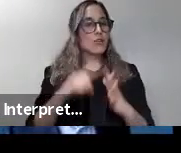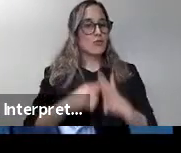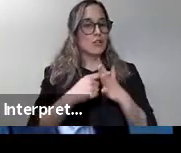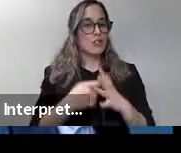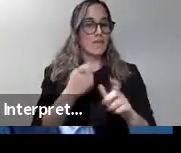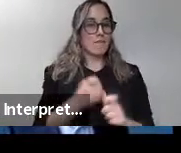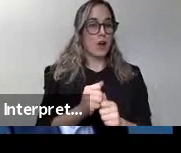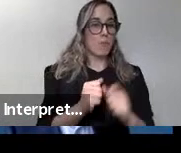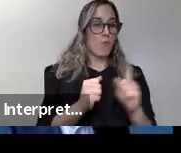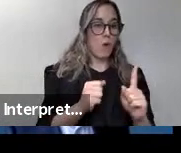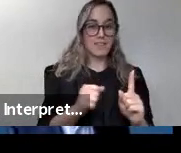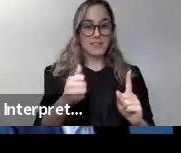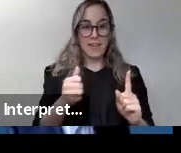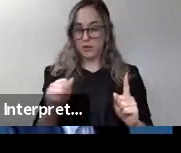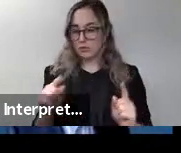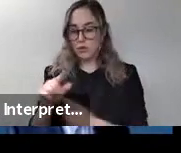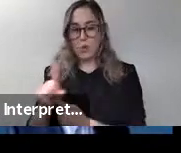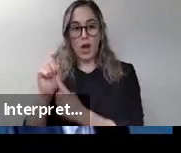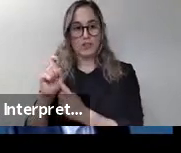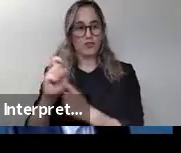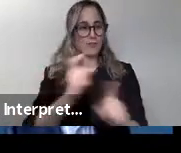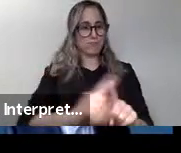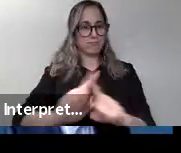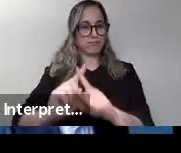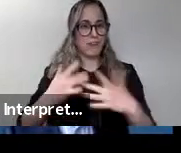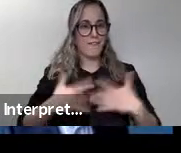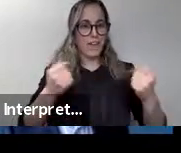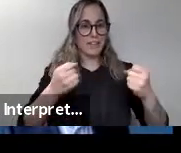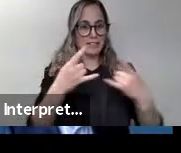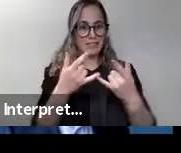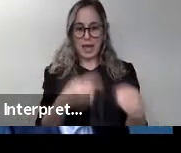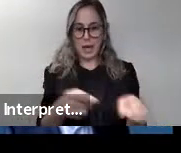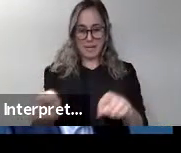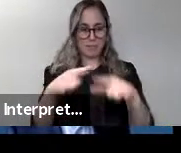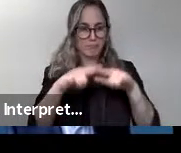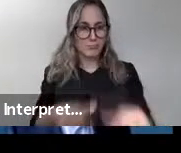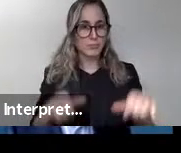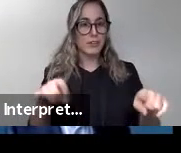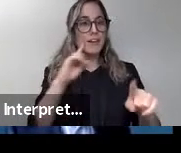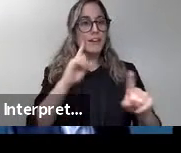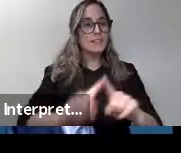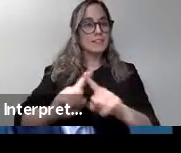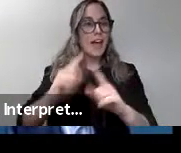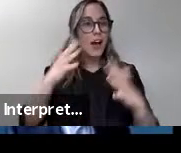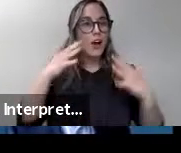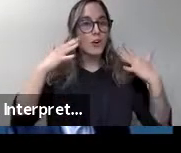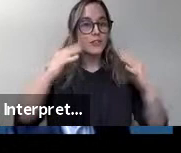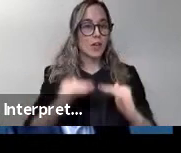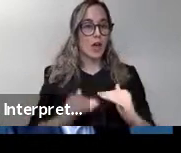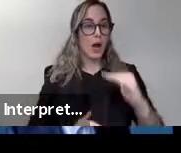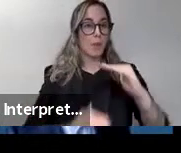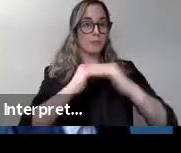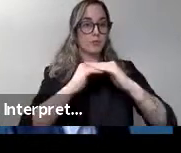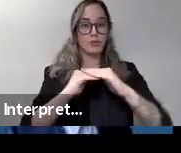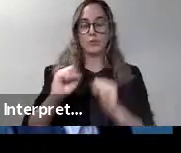1, 10, or 100 daily events whose single event sound exposure levels differ by up to 20 decibels.